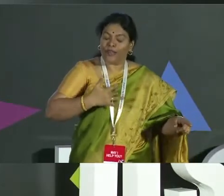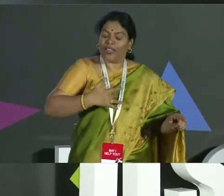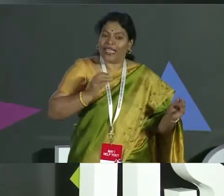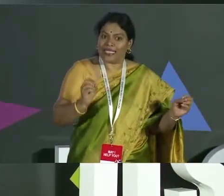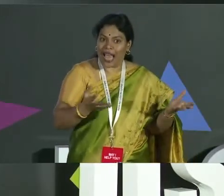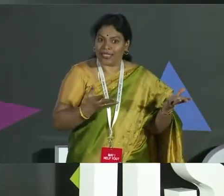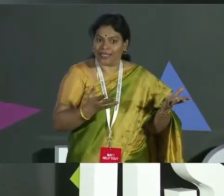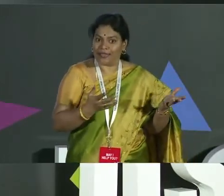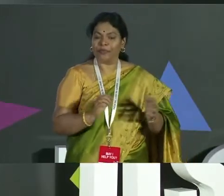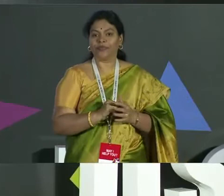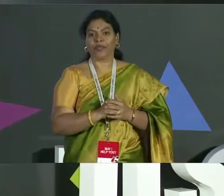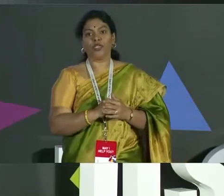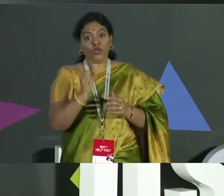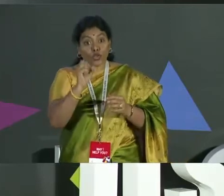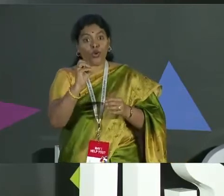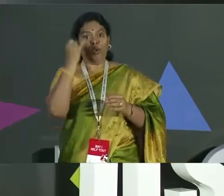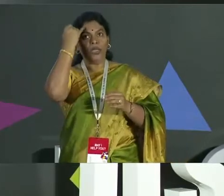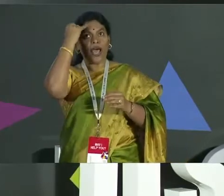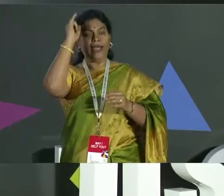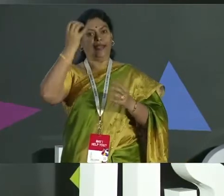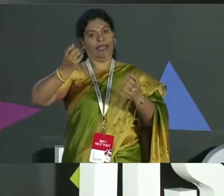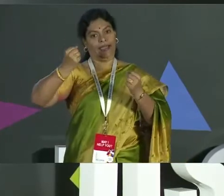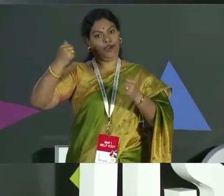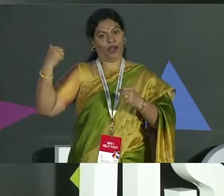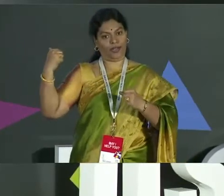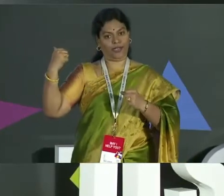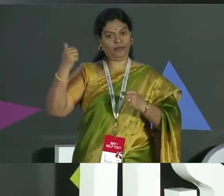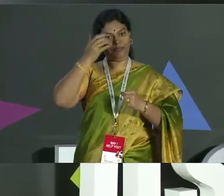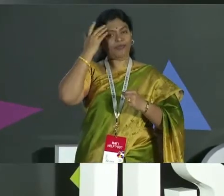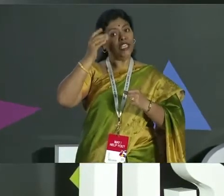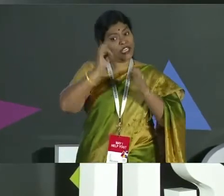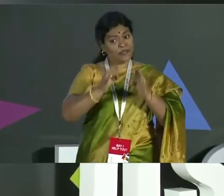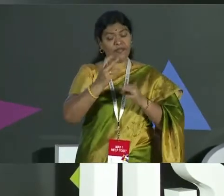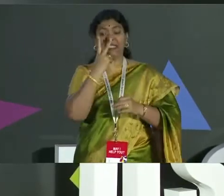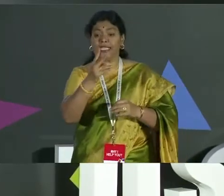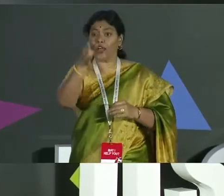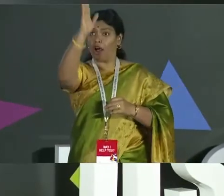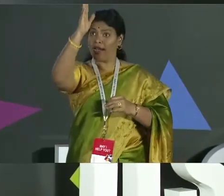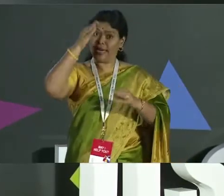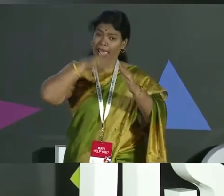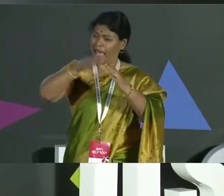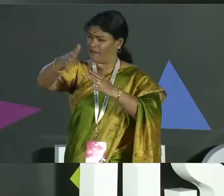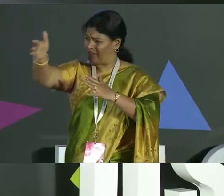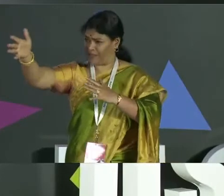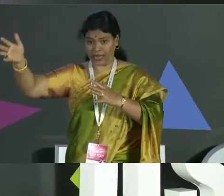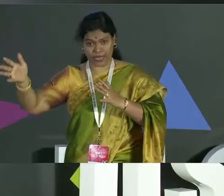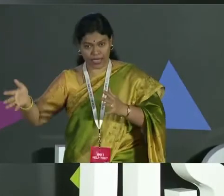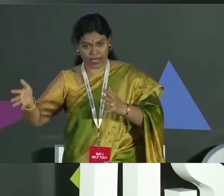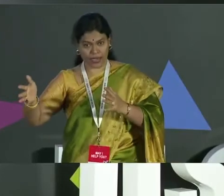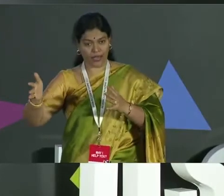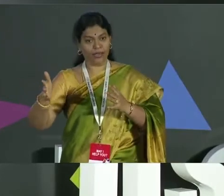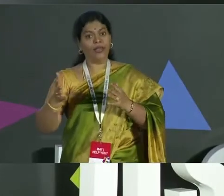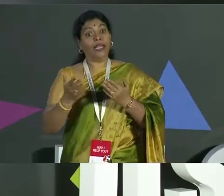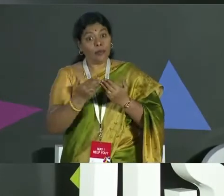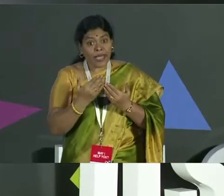that's where this idea comes from. That we have to, if we can see God in everything, we ourselves actually become much nicer people.